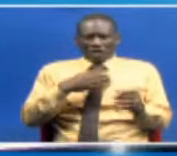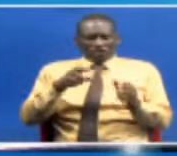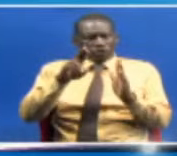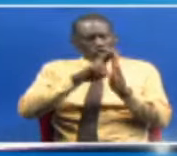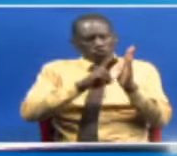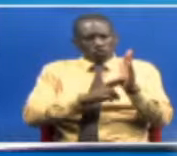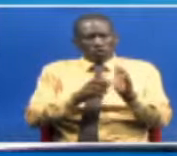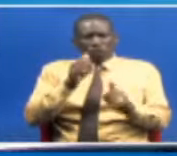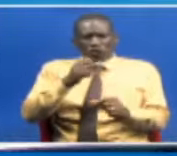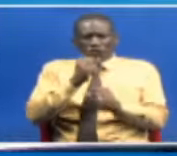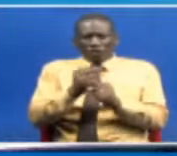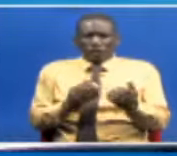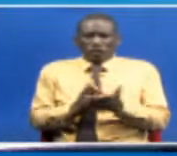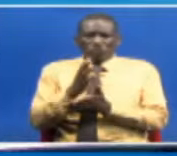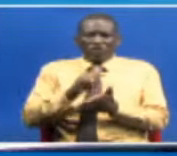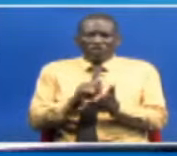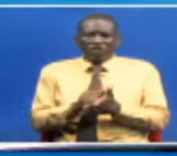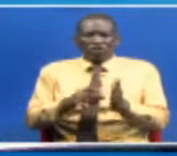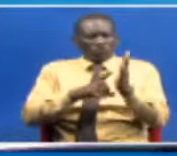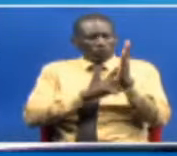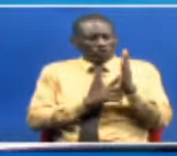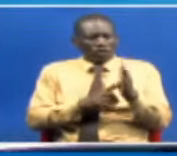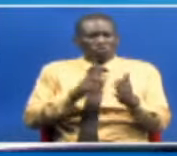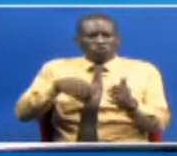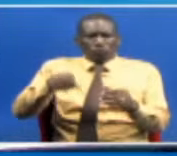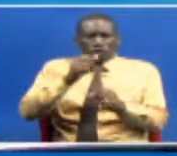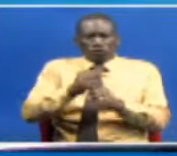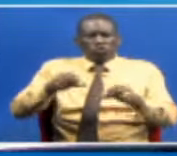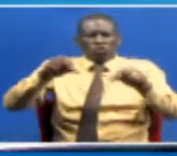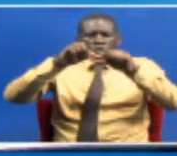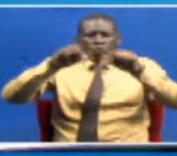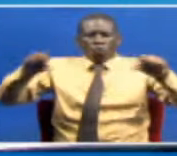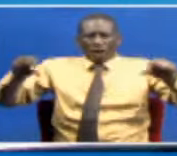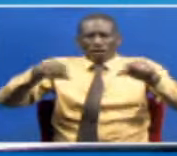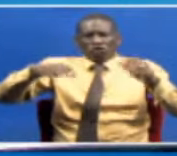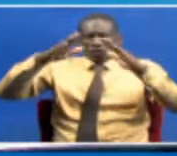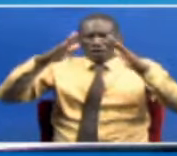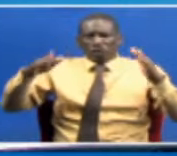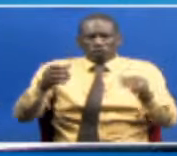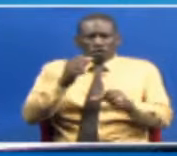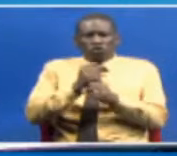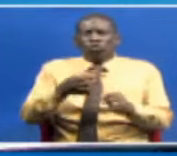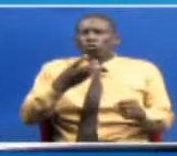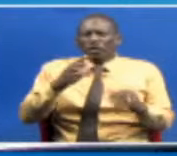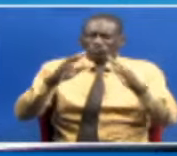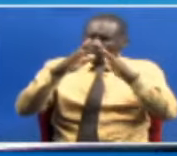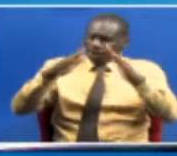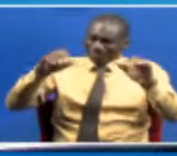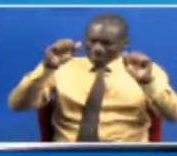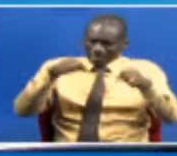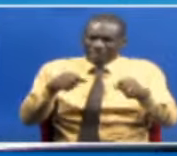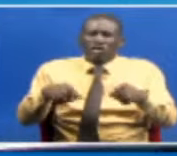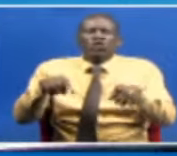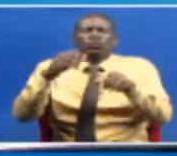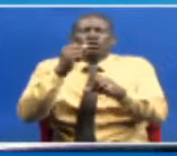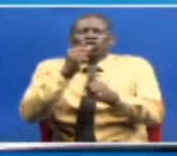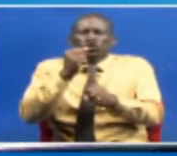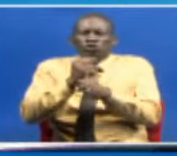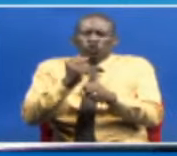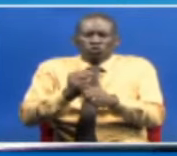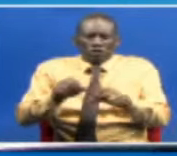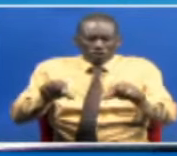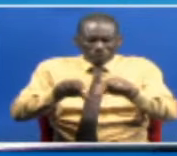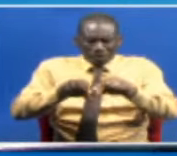which will ensure that, like we do wiring of buildings, like we do water for buildings, we'll be doing reticulation for